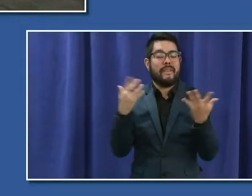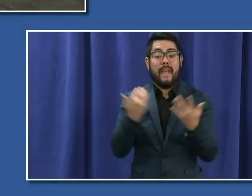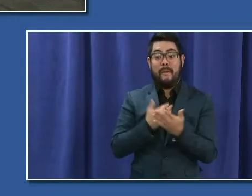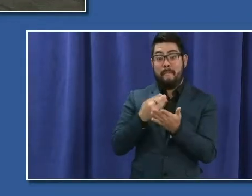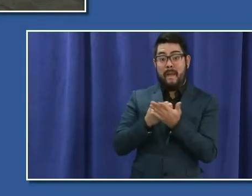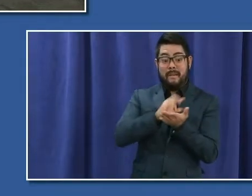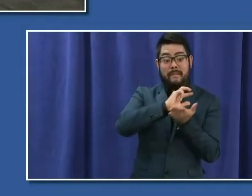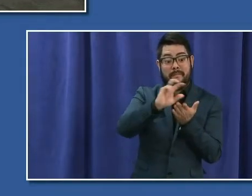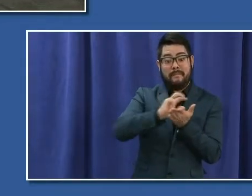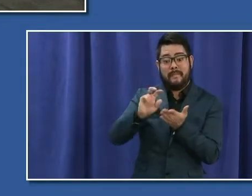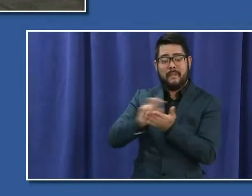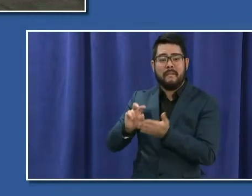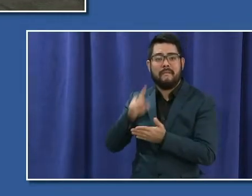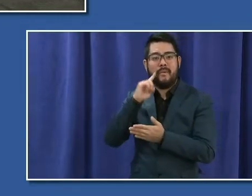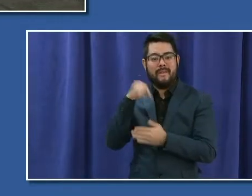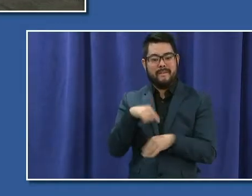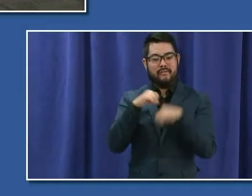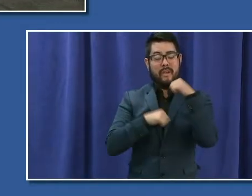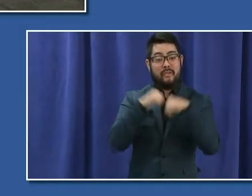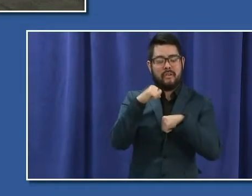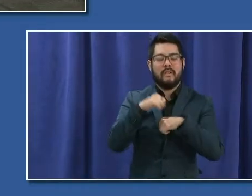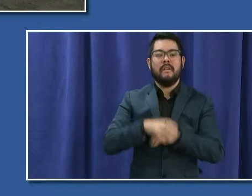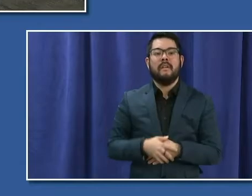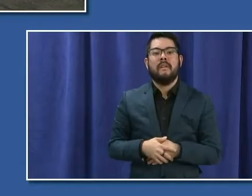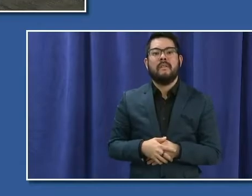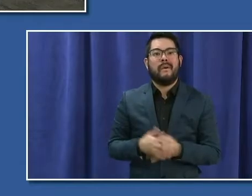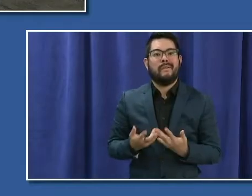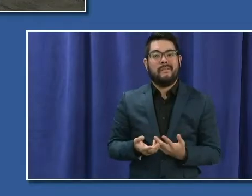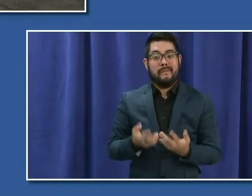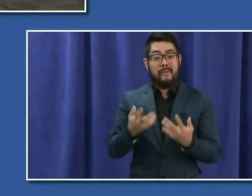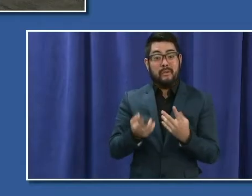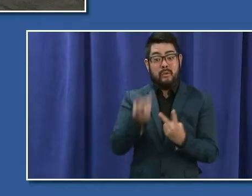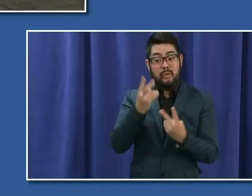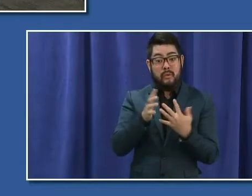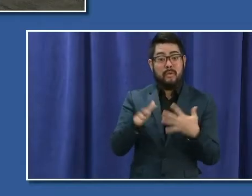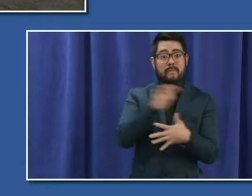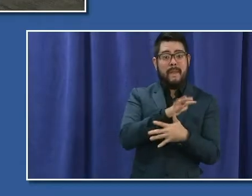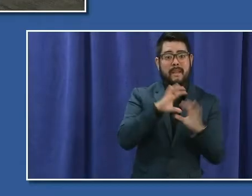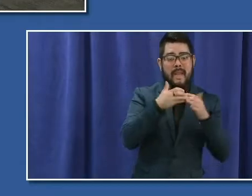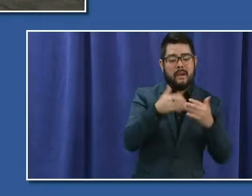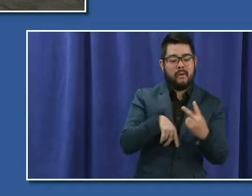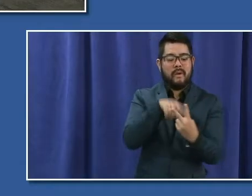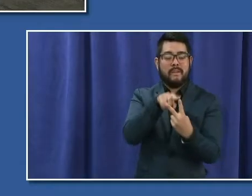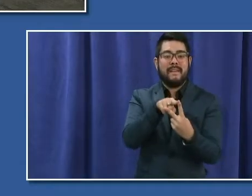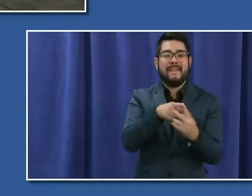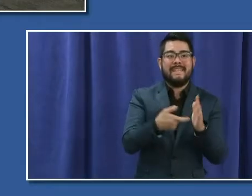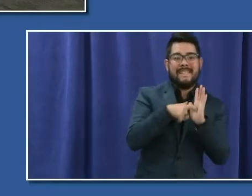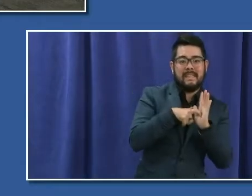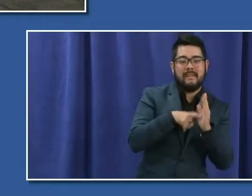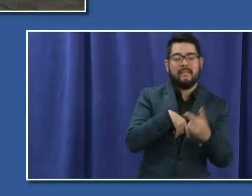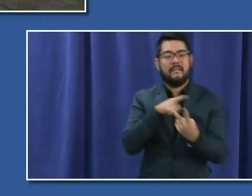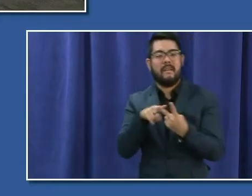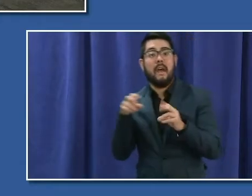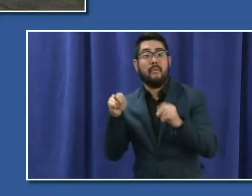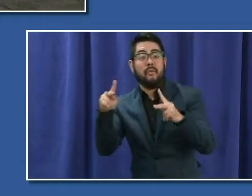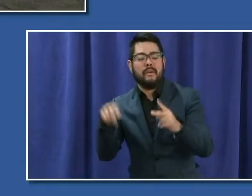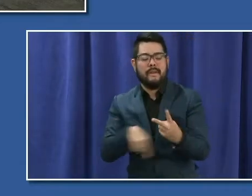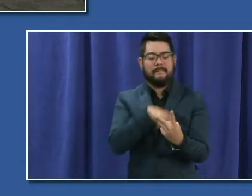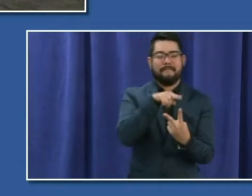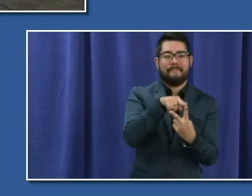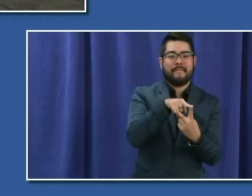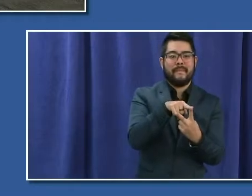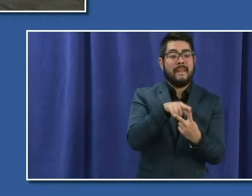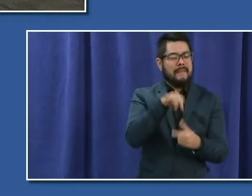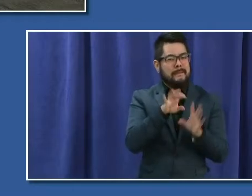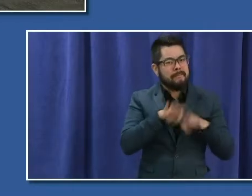investments into all of this infrastructure. And it's really falling into two categories. There's need and there's opportunity. So on the need side, which is absolutely critical,